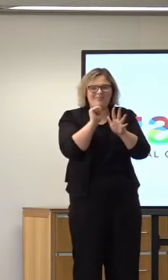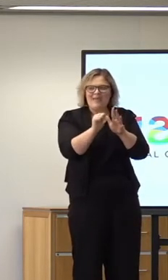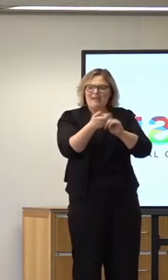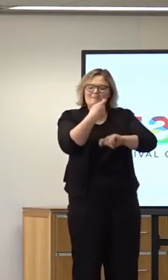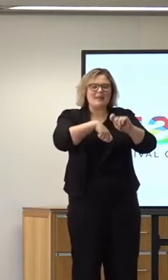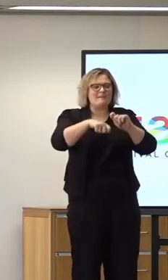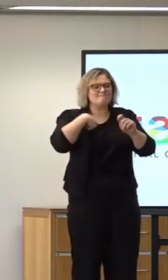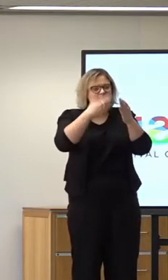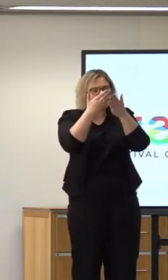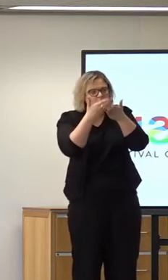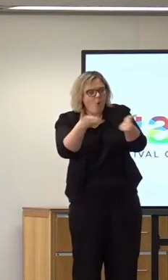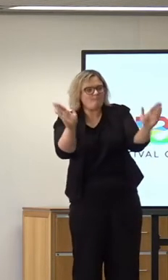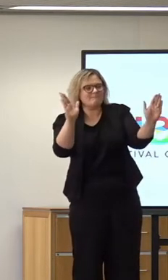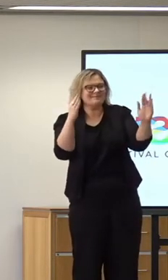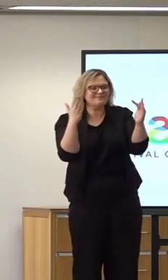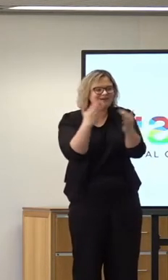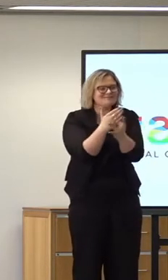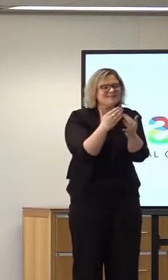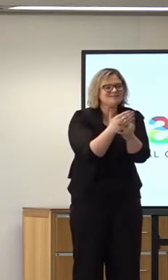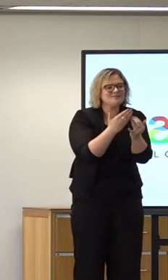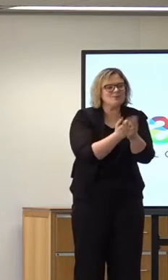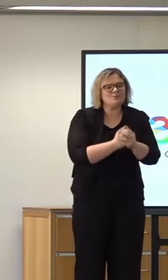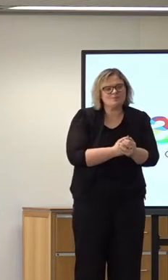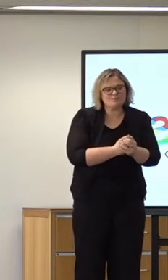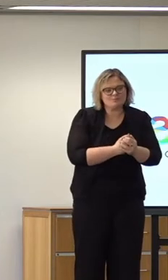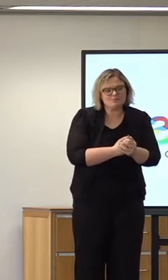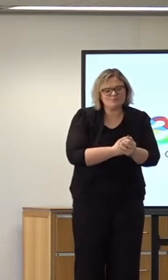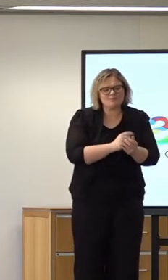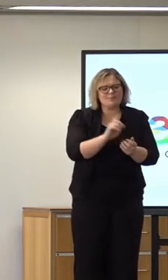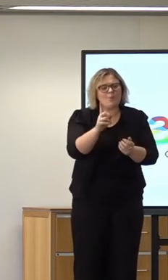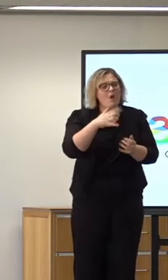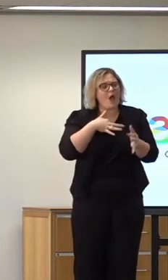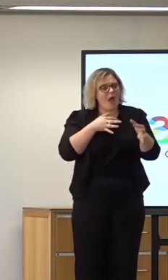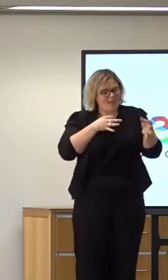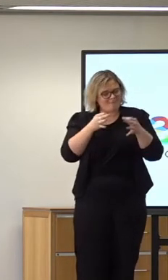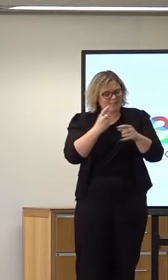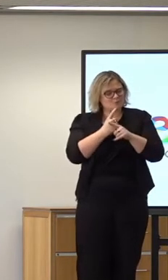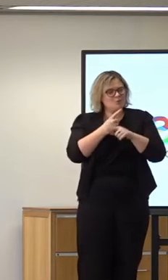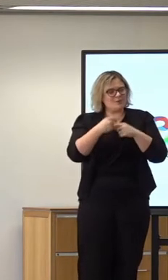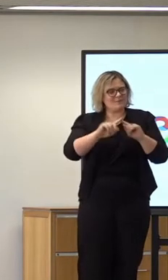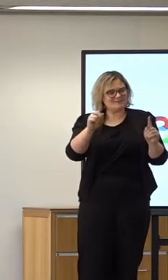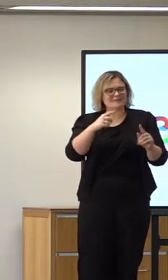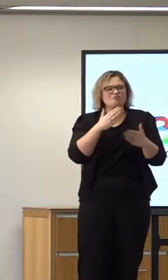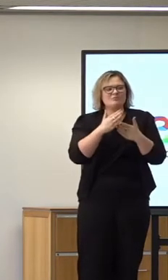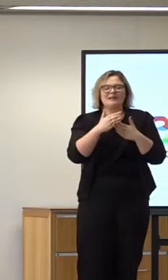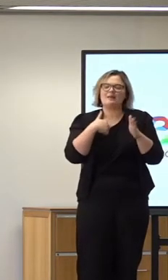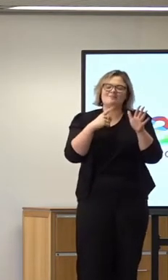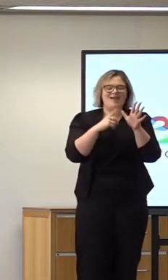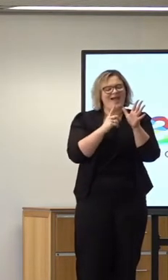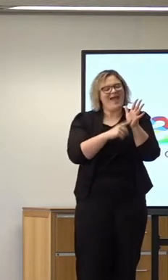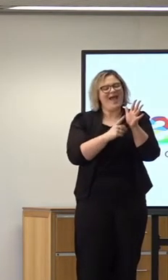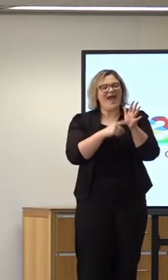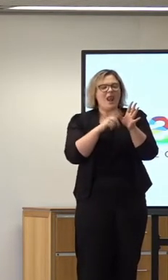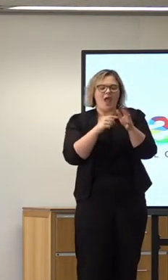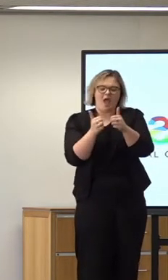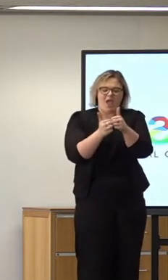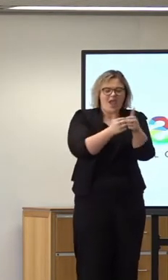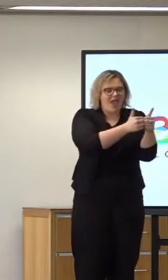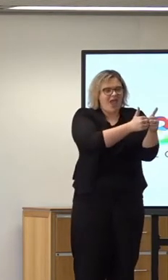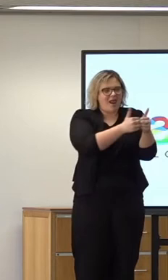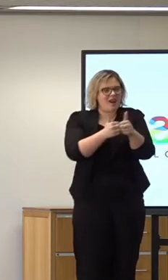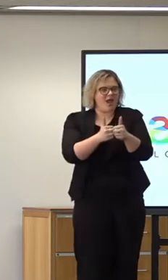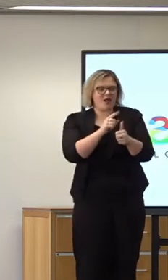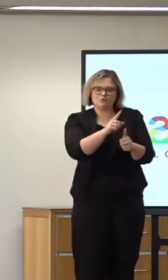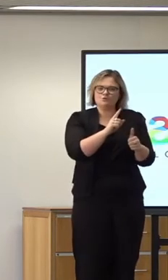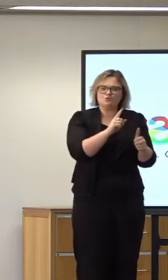accessible, and I think something that I was going to talk about quite extensively today was about being an ally to First People,